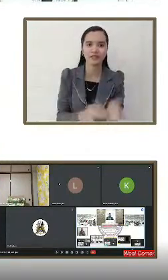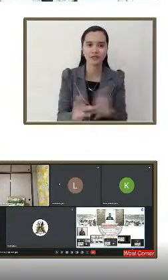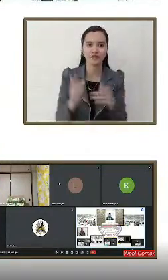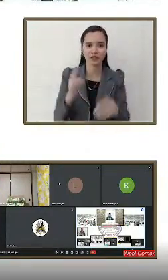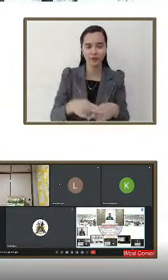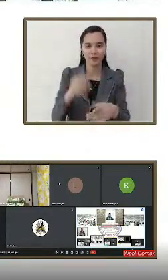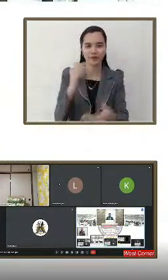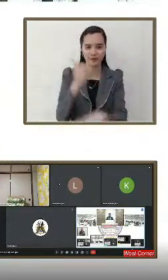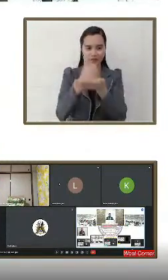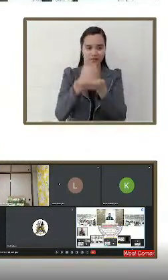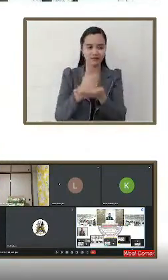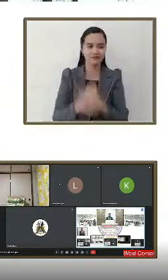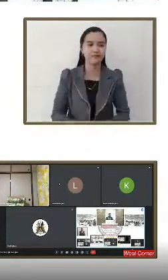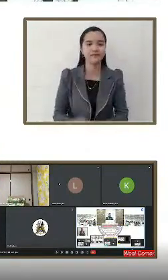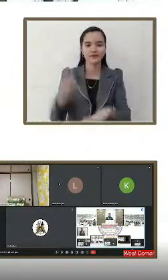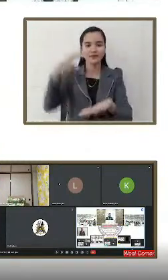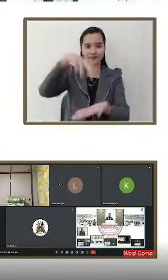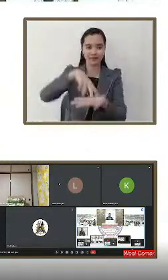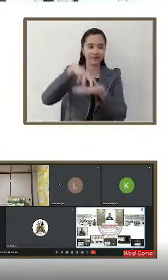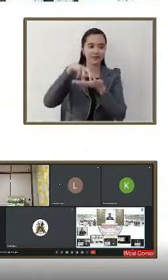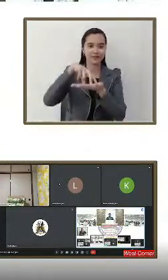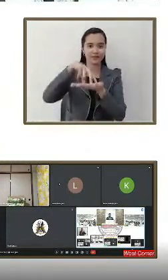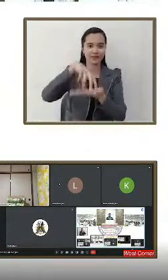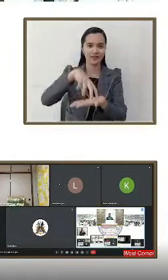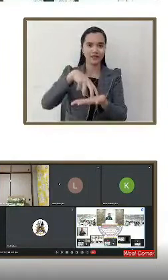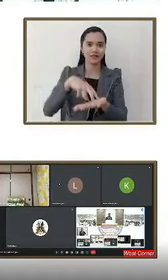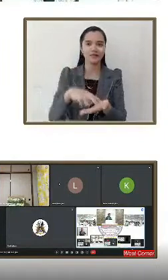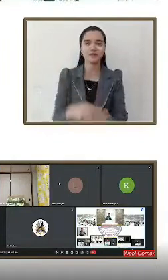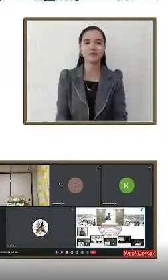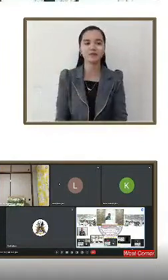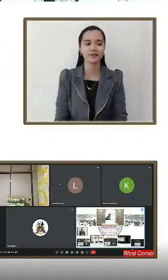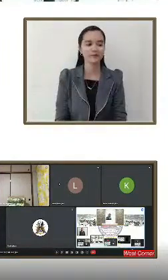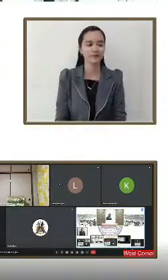Amen. All right, remain standing, please. Tayo po ay mag-aawitan.